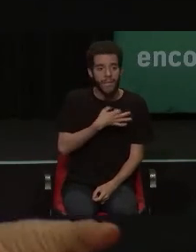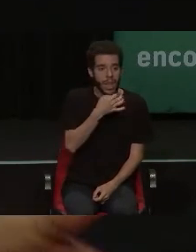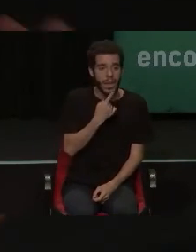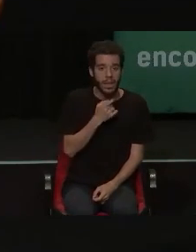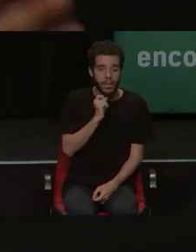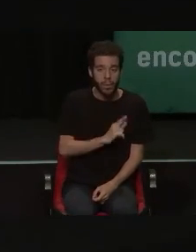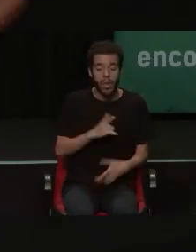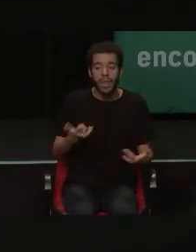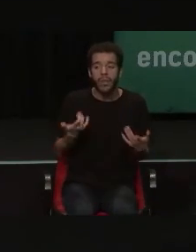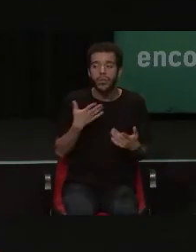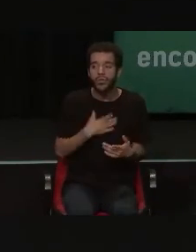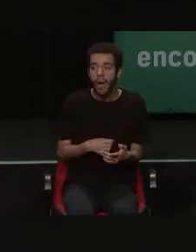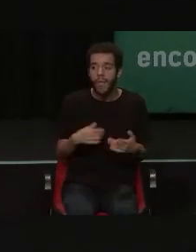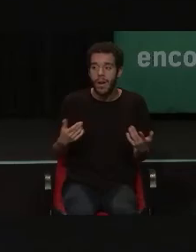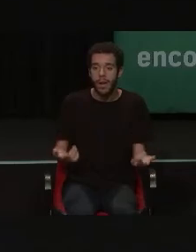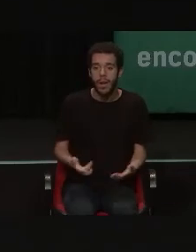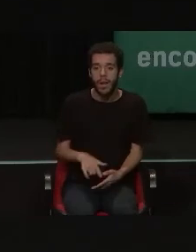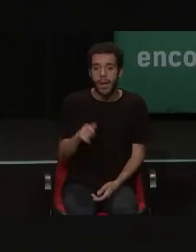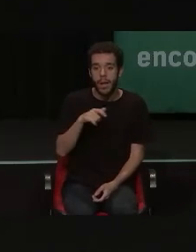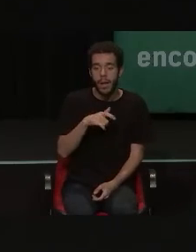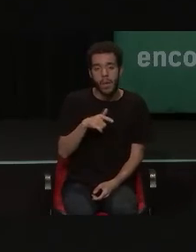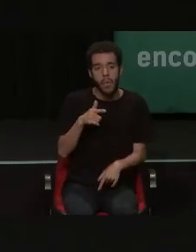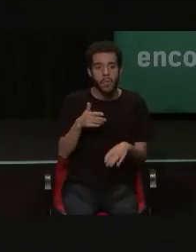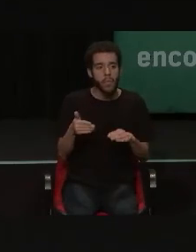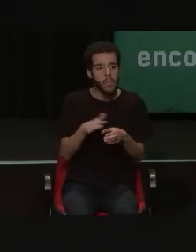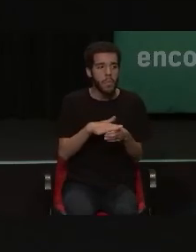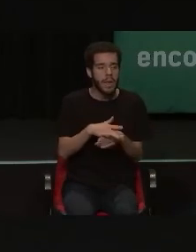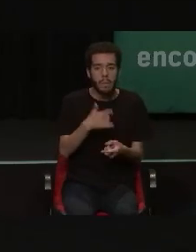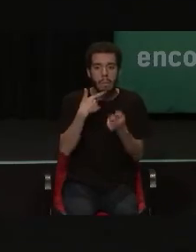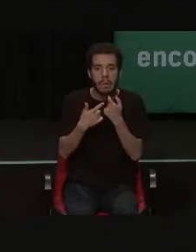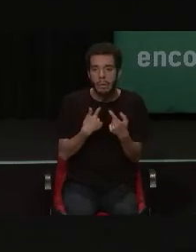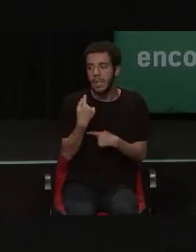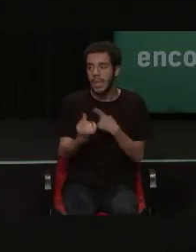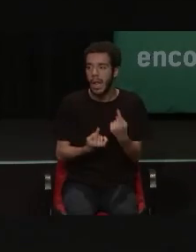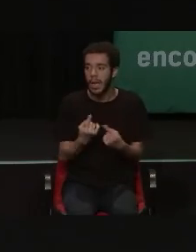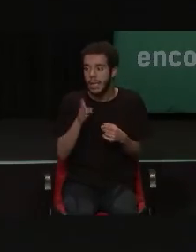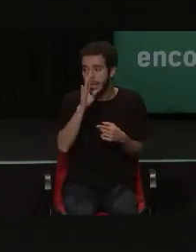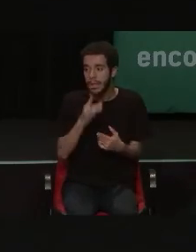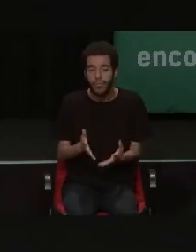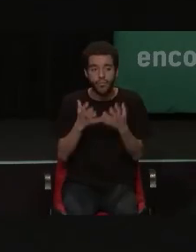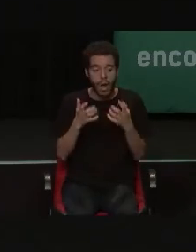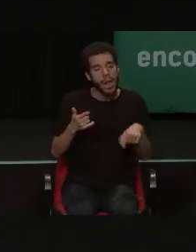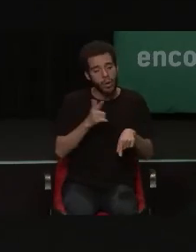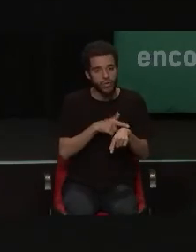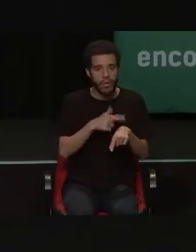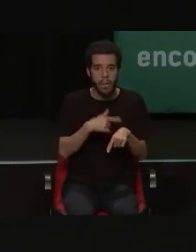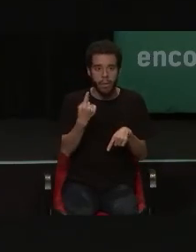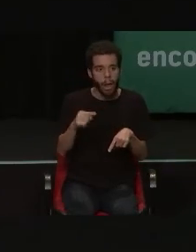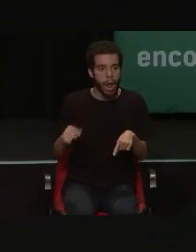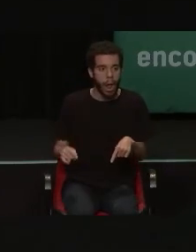Podíamos agora ter aqui momento. We could have now a moment for some questions.